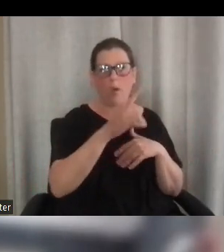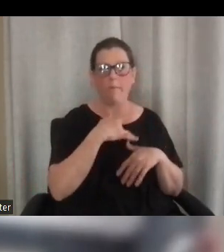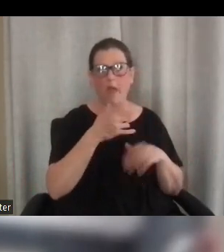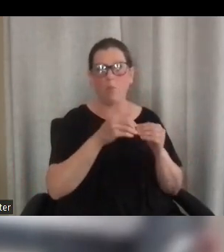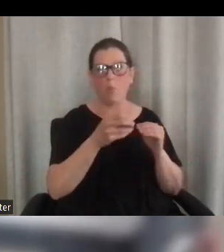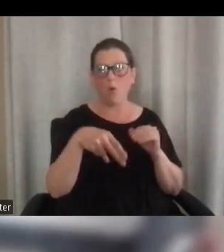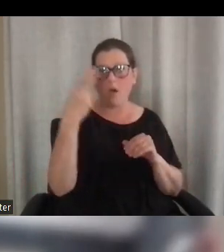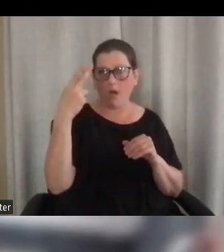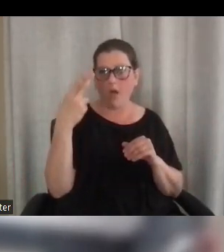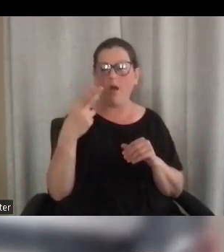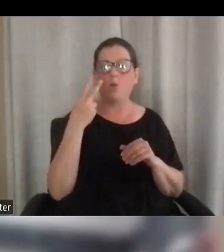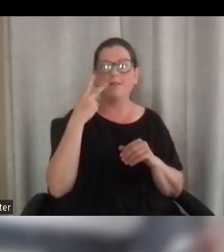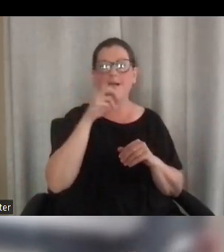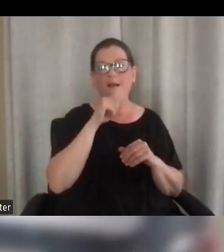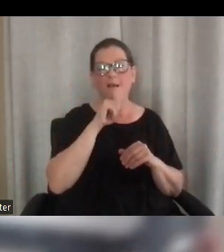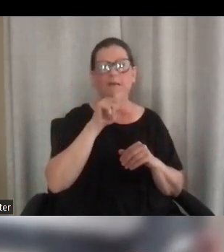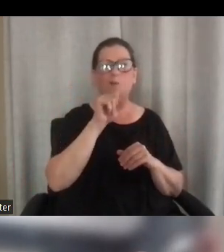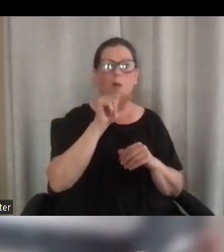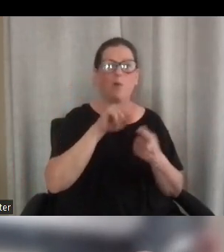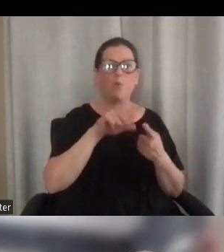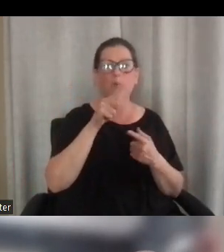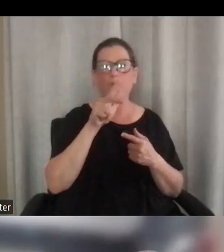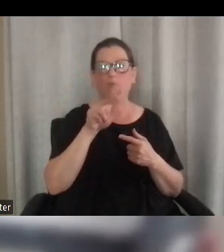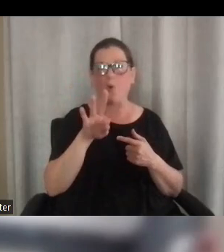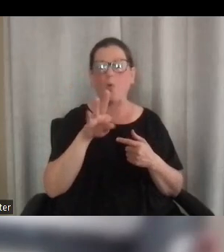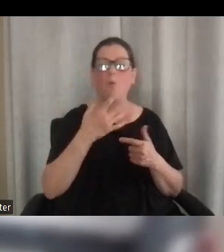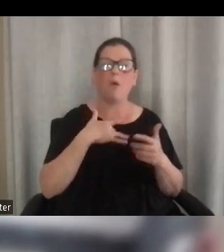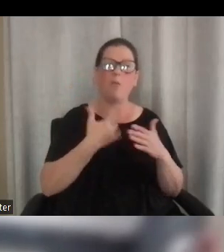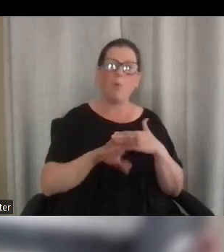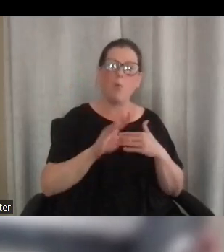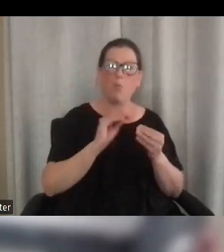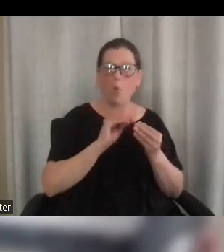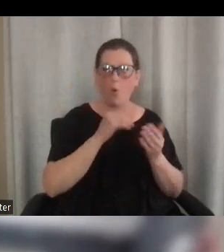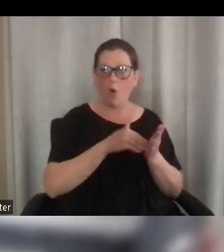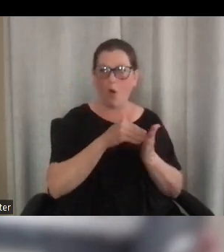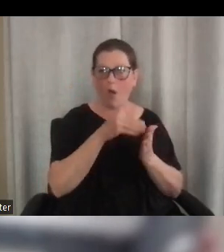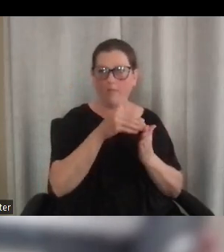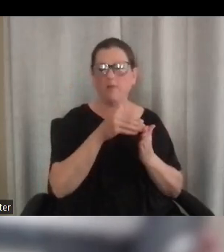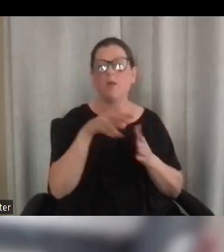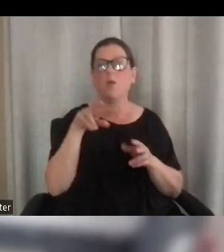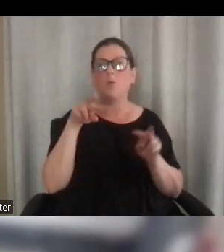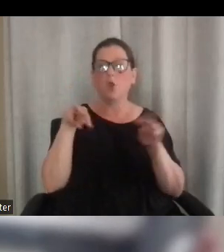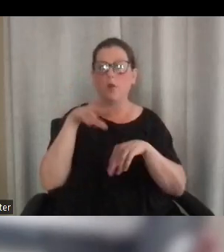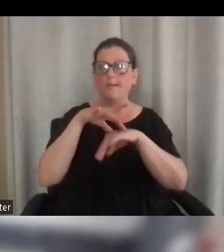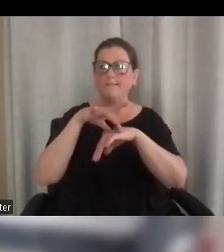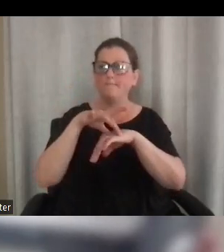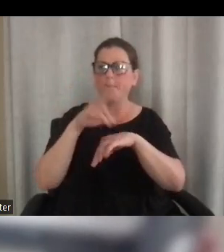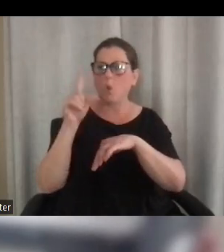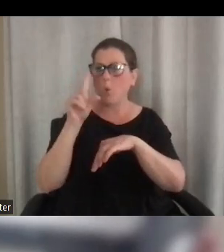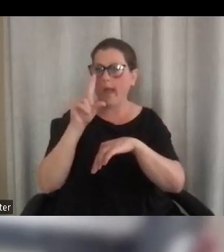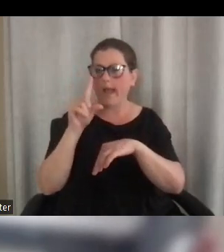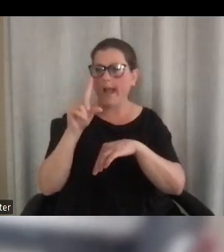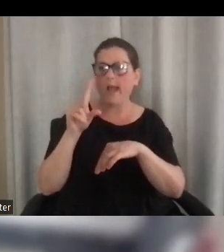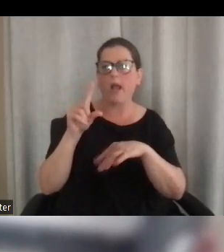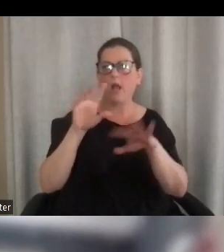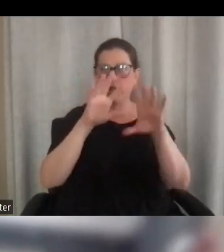that, age-wise, 20 to 34-year-olds have higher birth rates. We looked at them geographically where those groups were